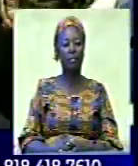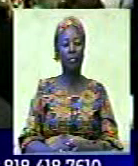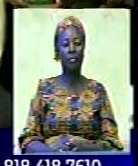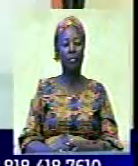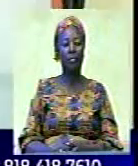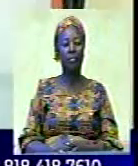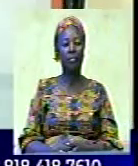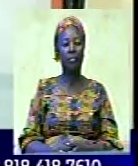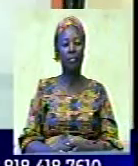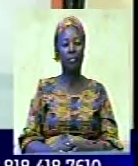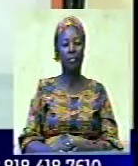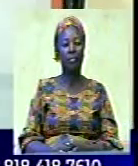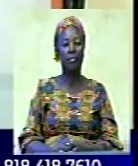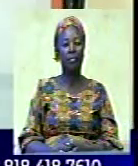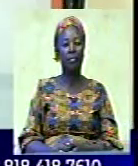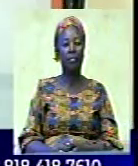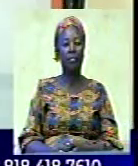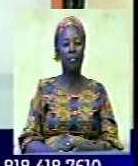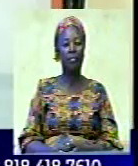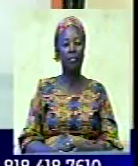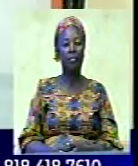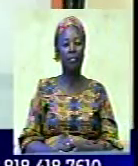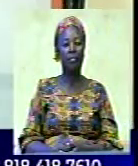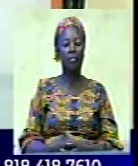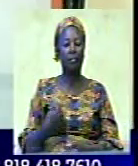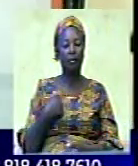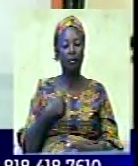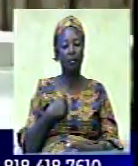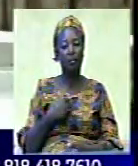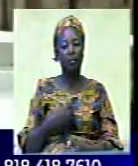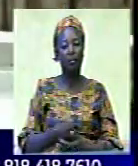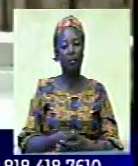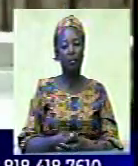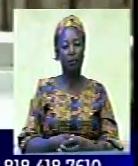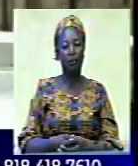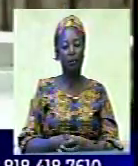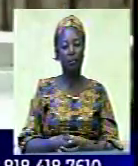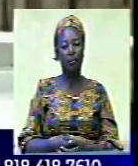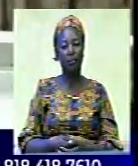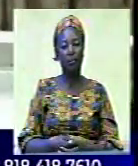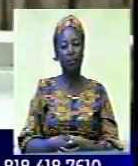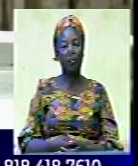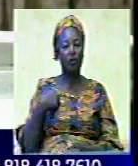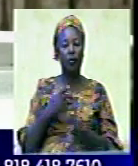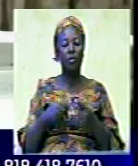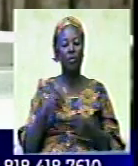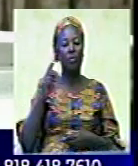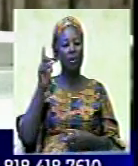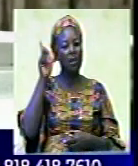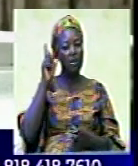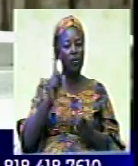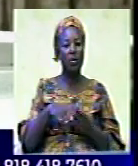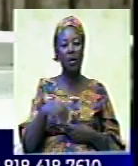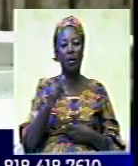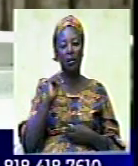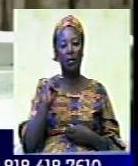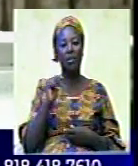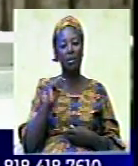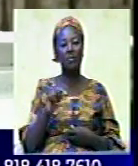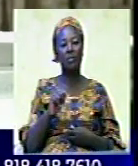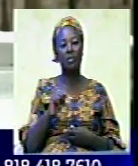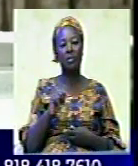Back, we want to take the next testifier, and as And listen to the testimony, please. Keep